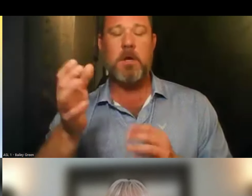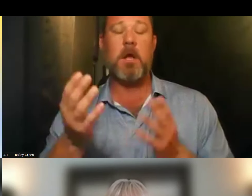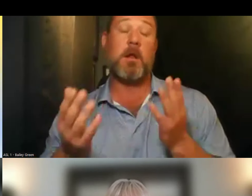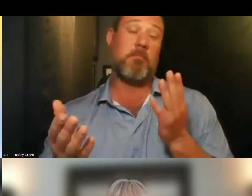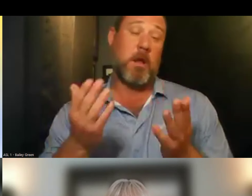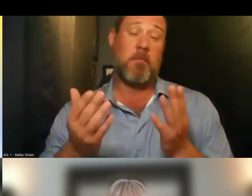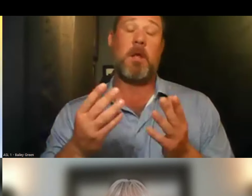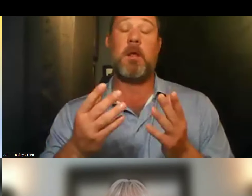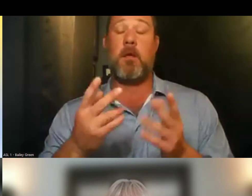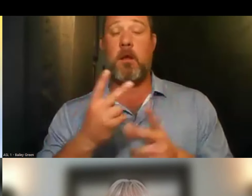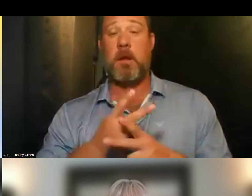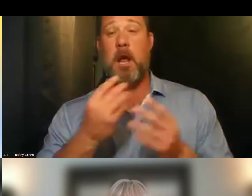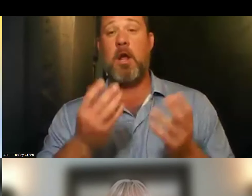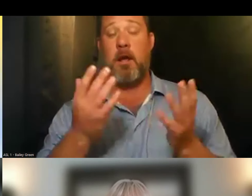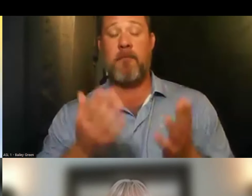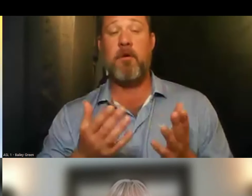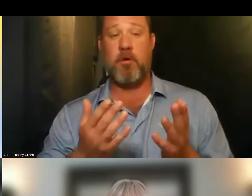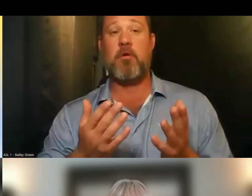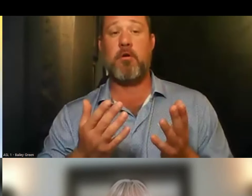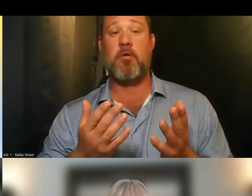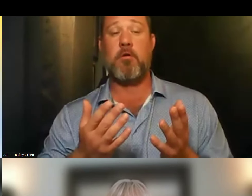that caregivers,